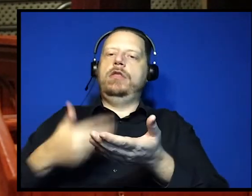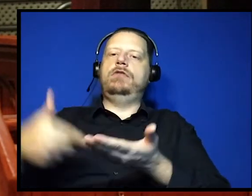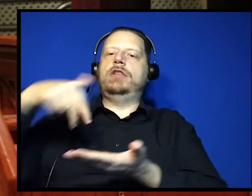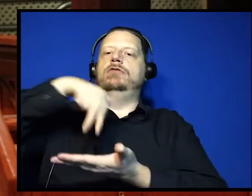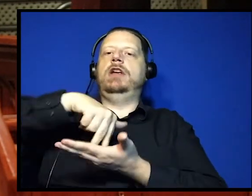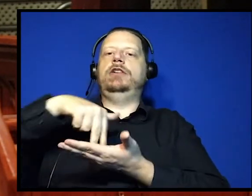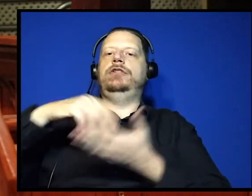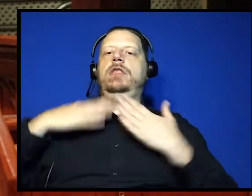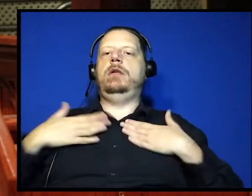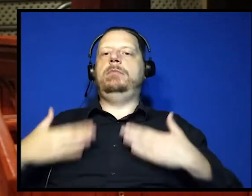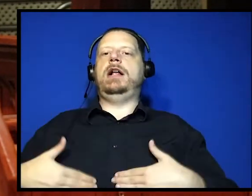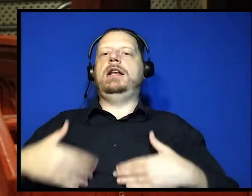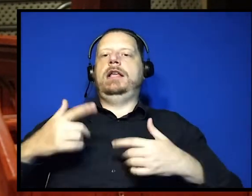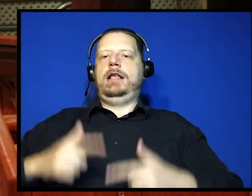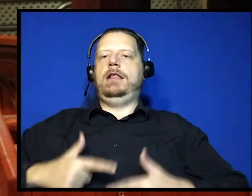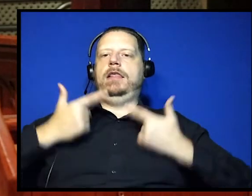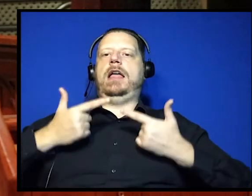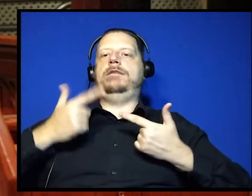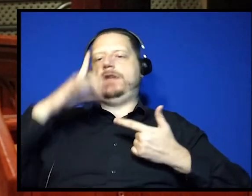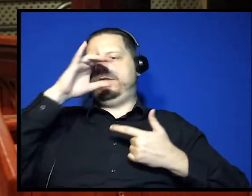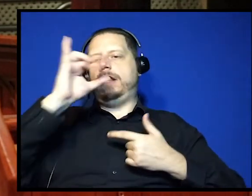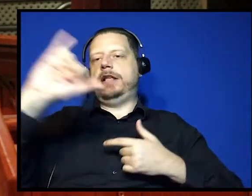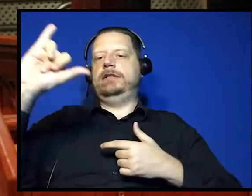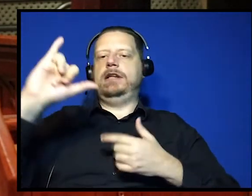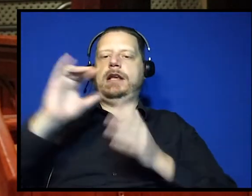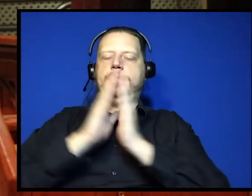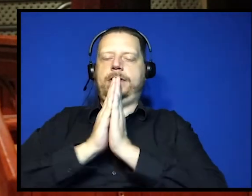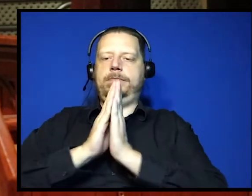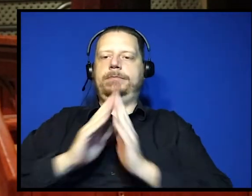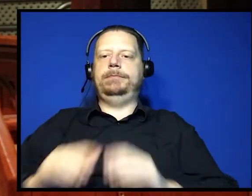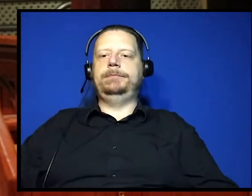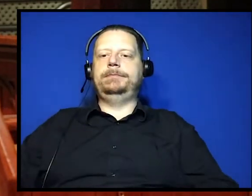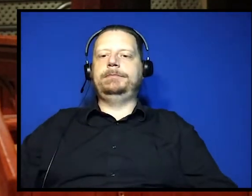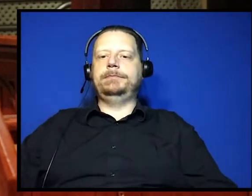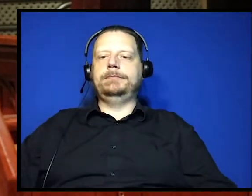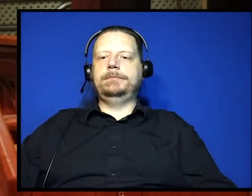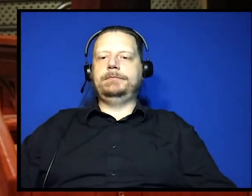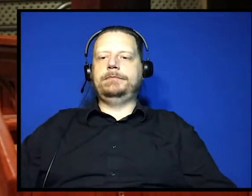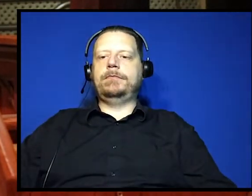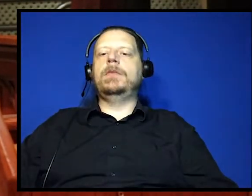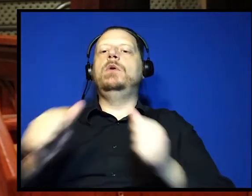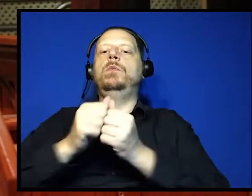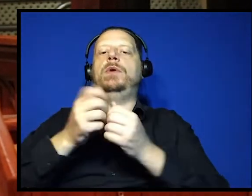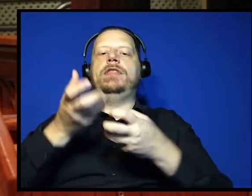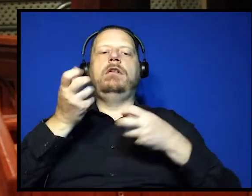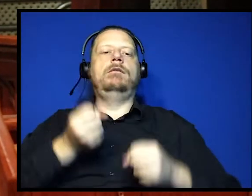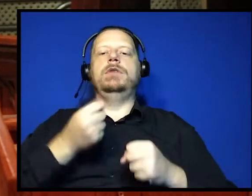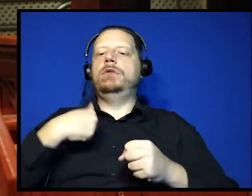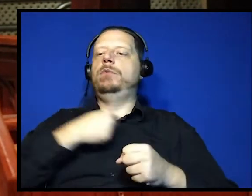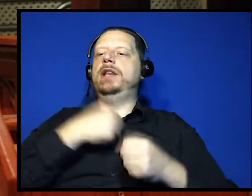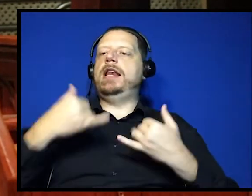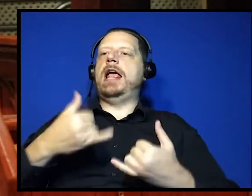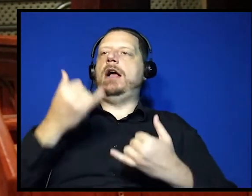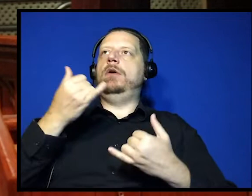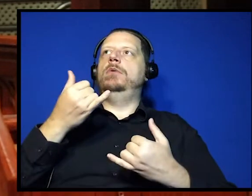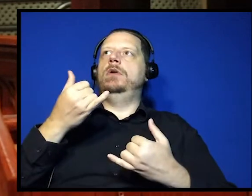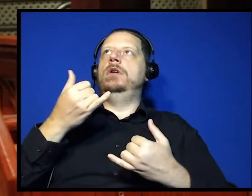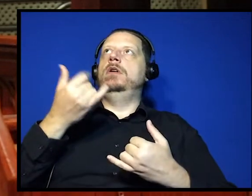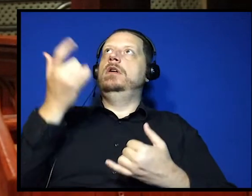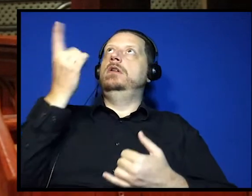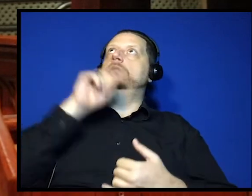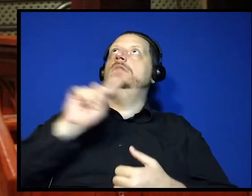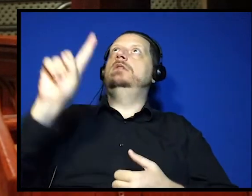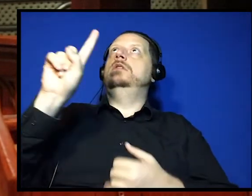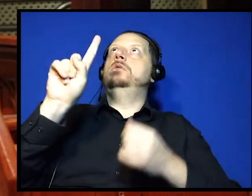the resurrection of the body, and life everlasting. Amen. With confidence, let us now go before our